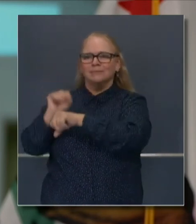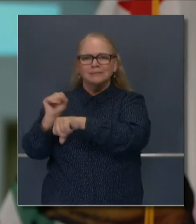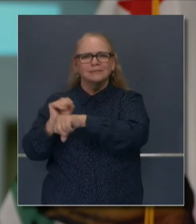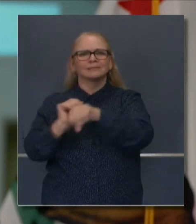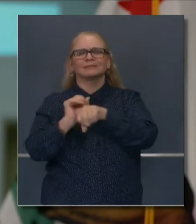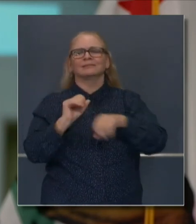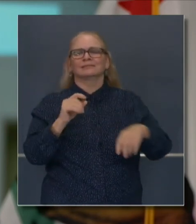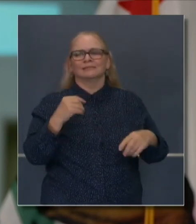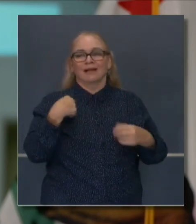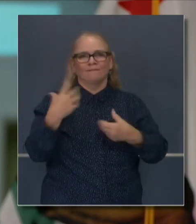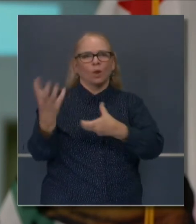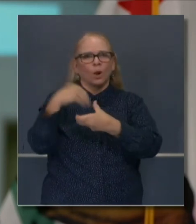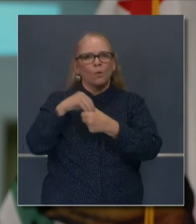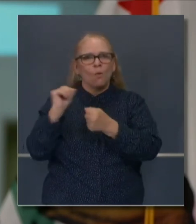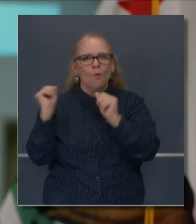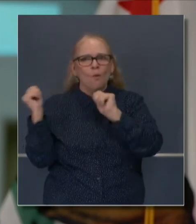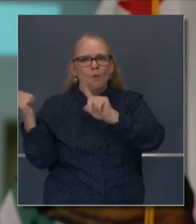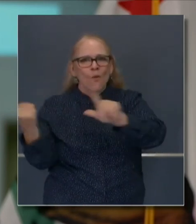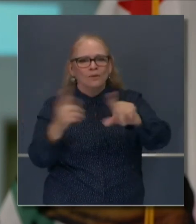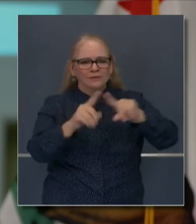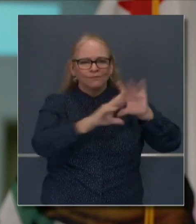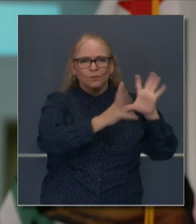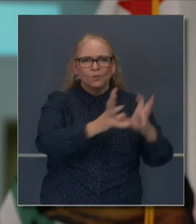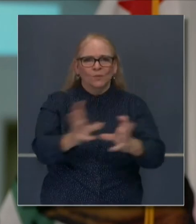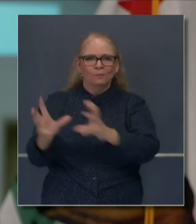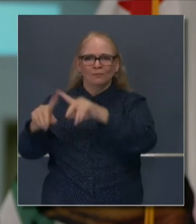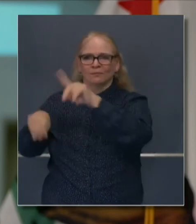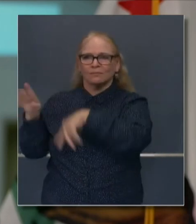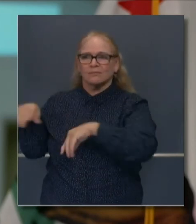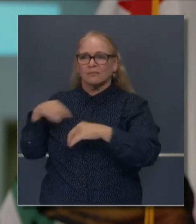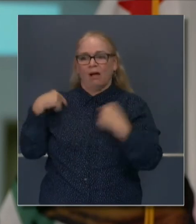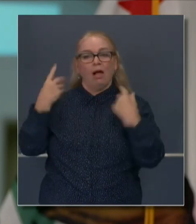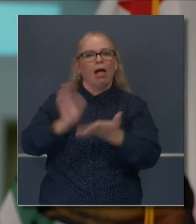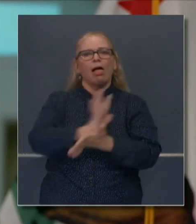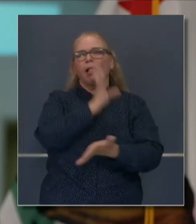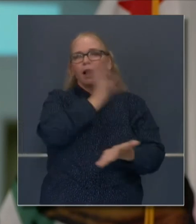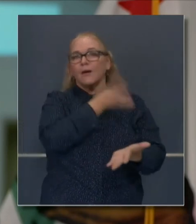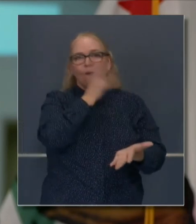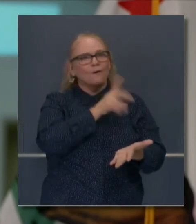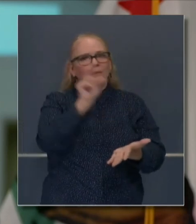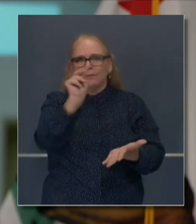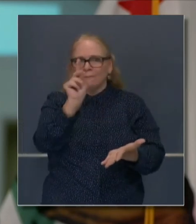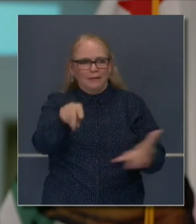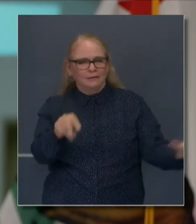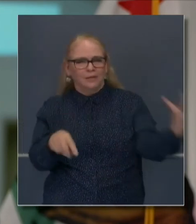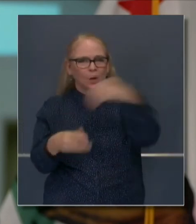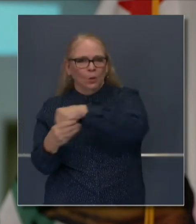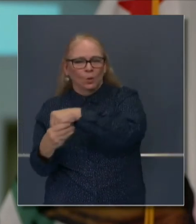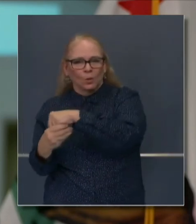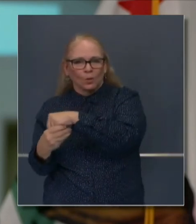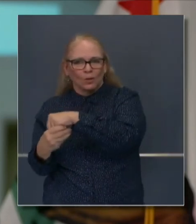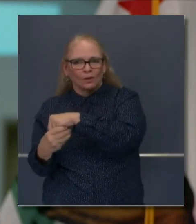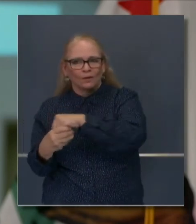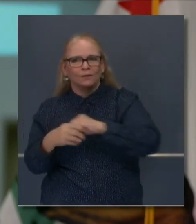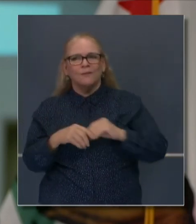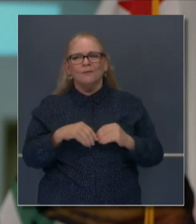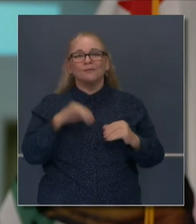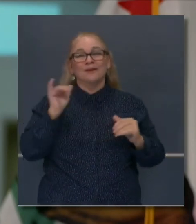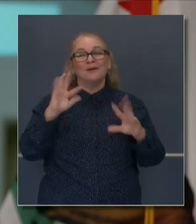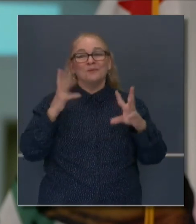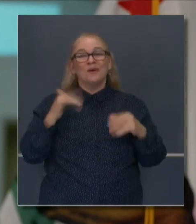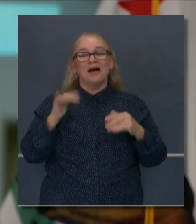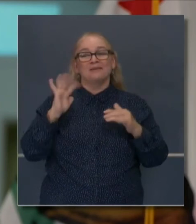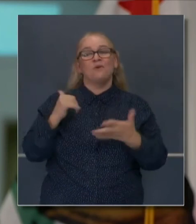to their capacity to move more expeditiously through the tier. So in fact, it may be something that advantages